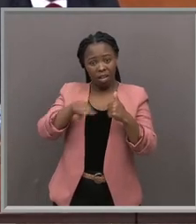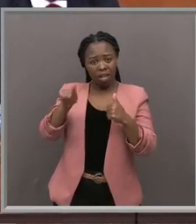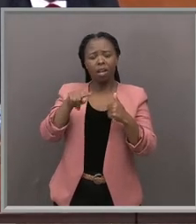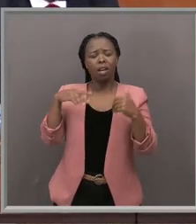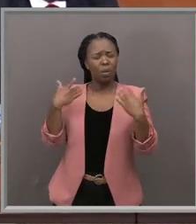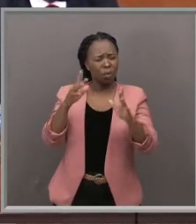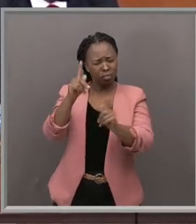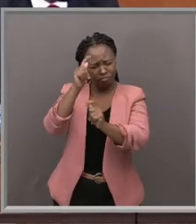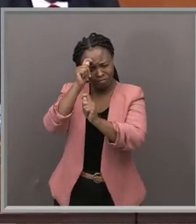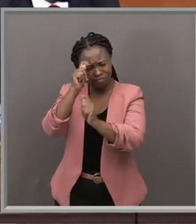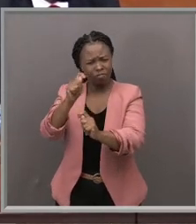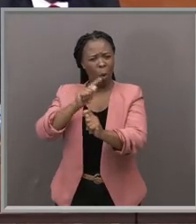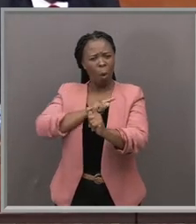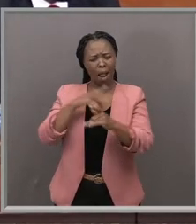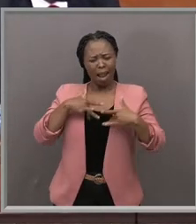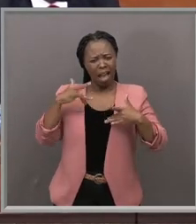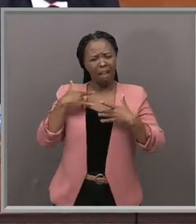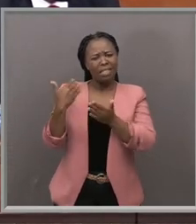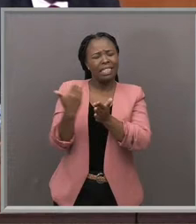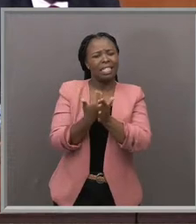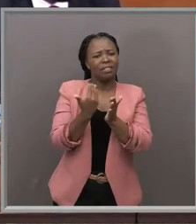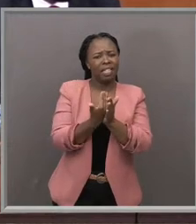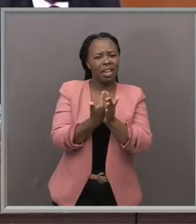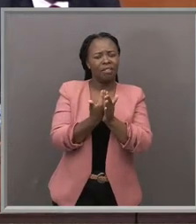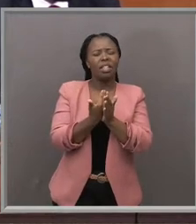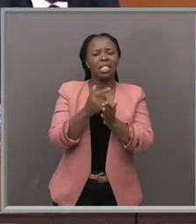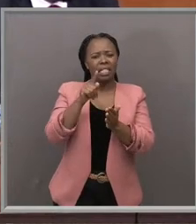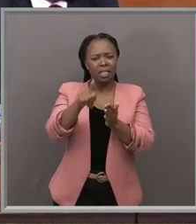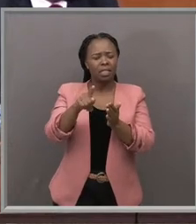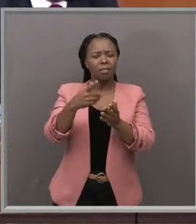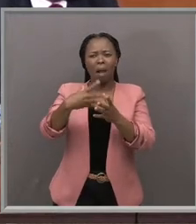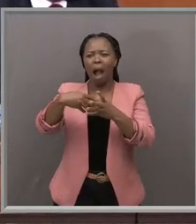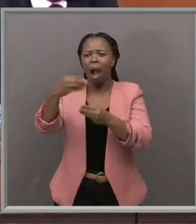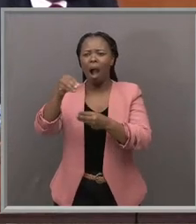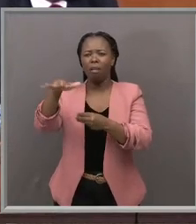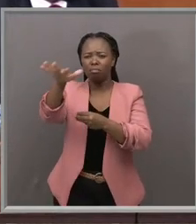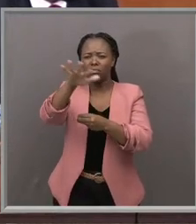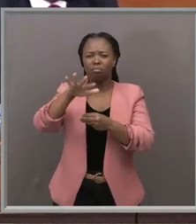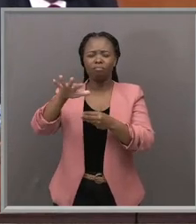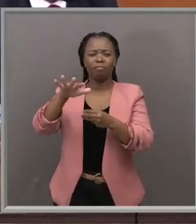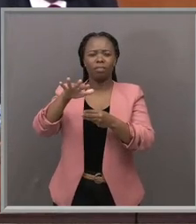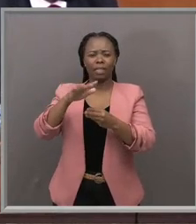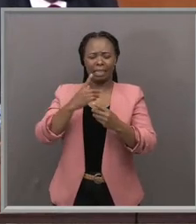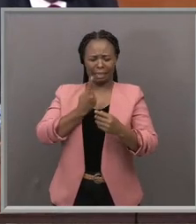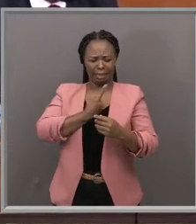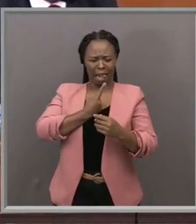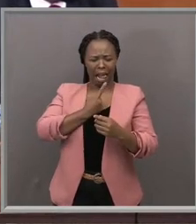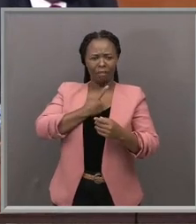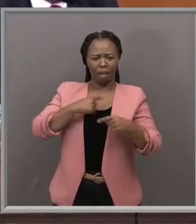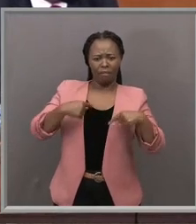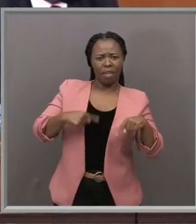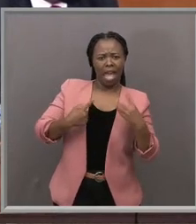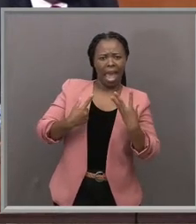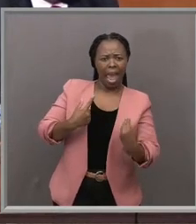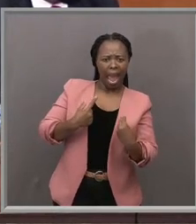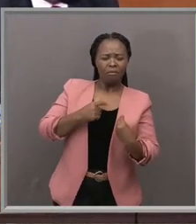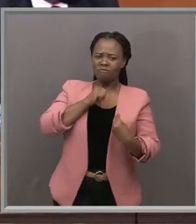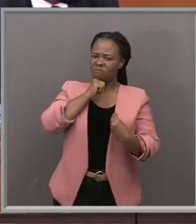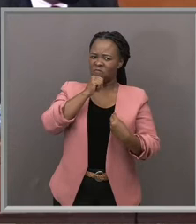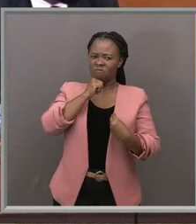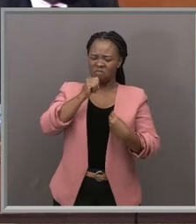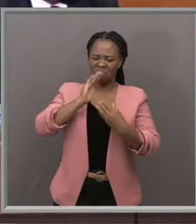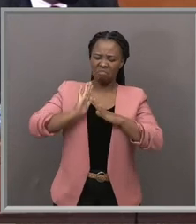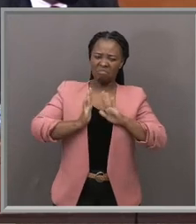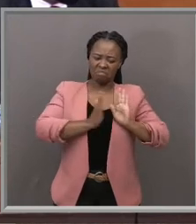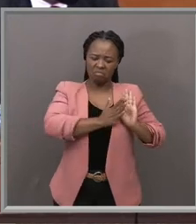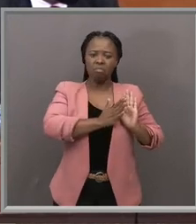We salute them for going all out there, for overcoming their own anxieties and fears, for going out there to